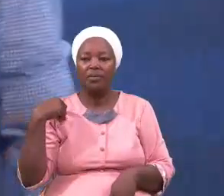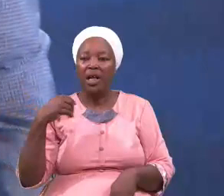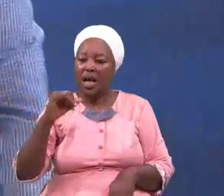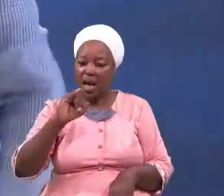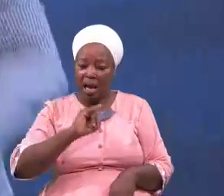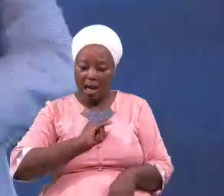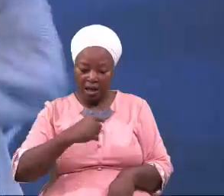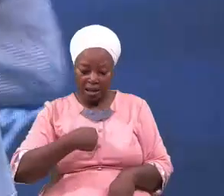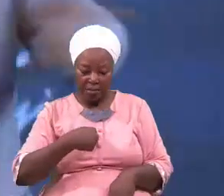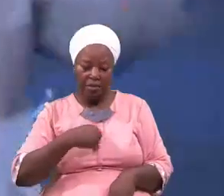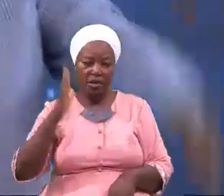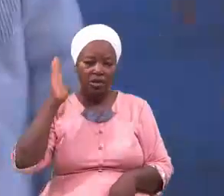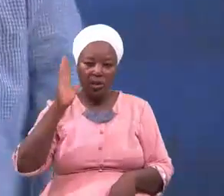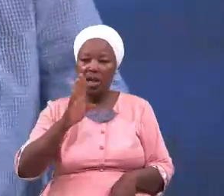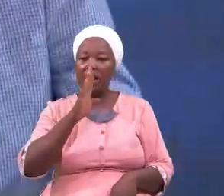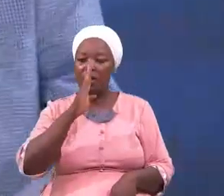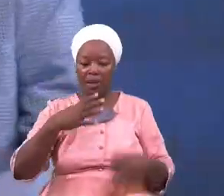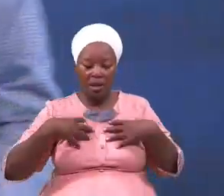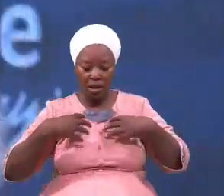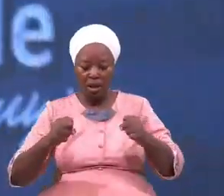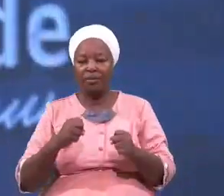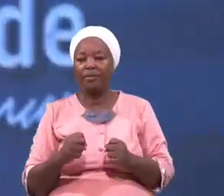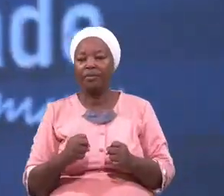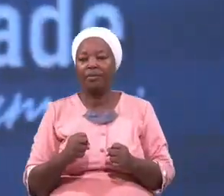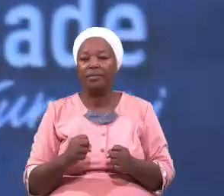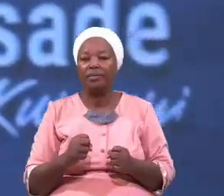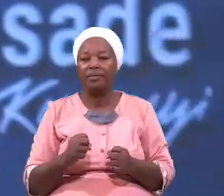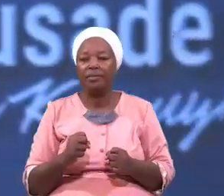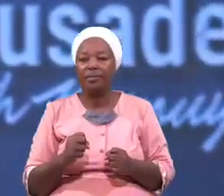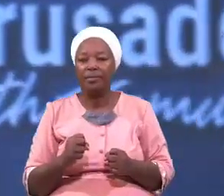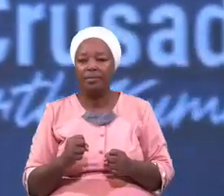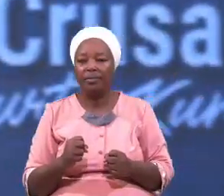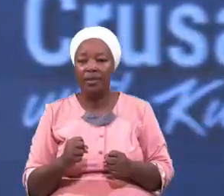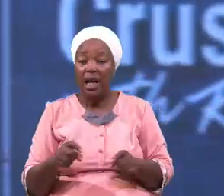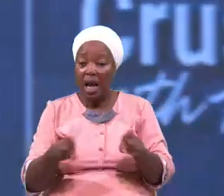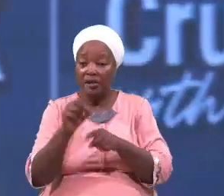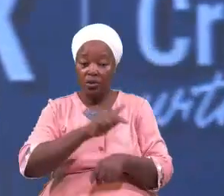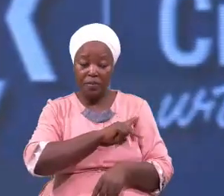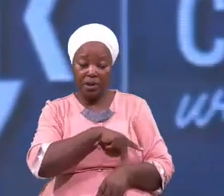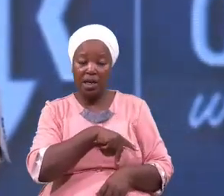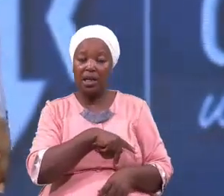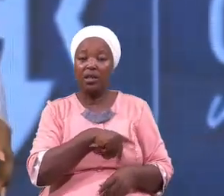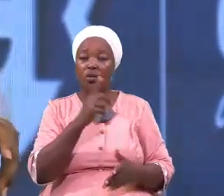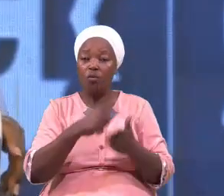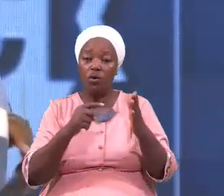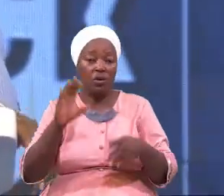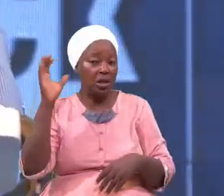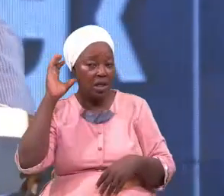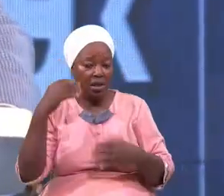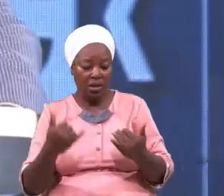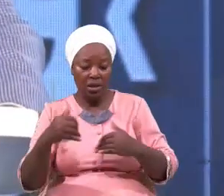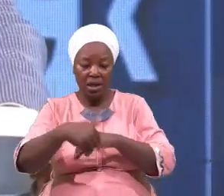I shall be whole. As you personalize what you are hearing